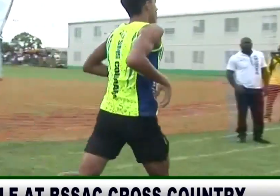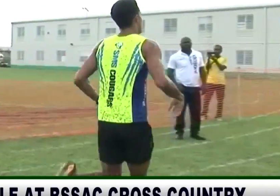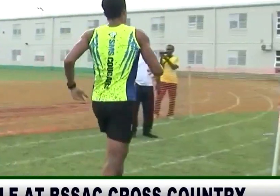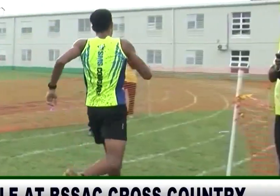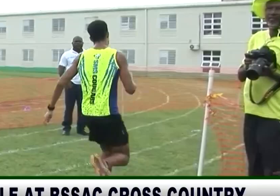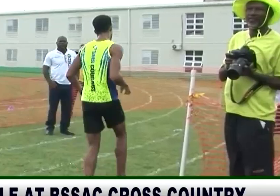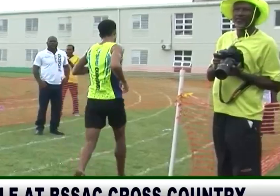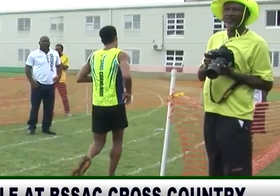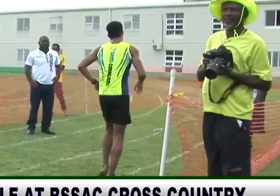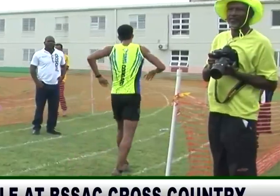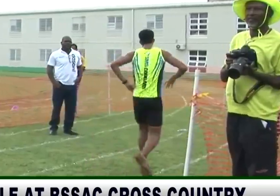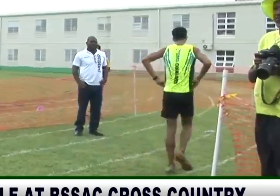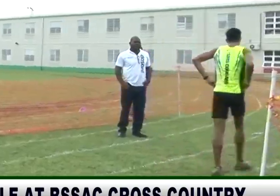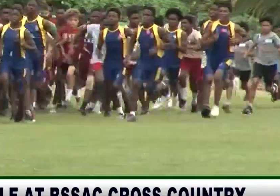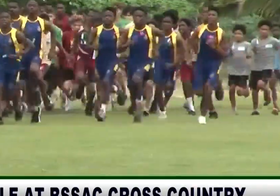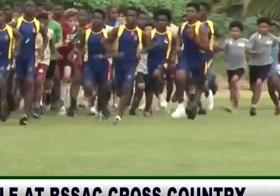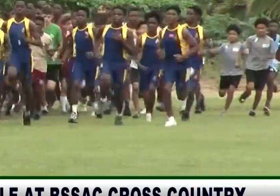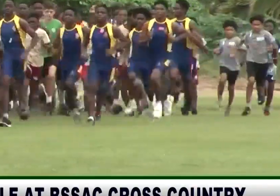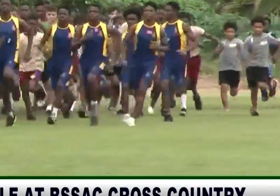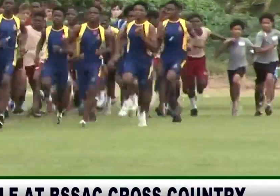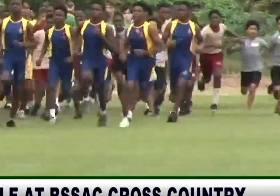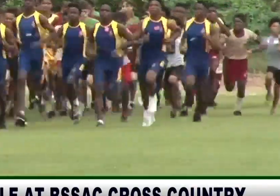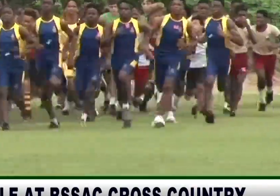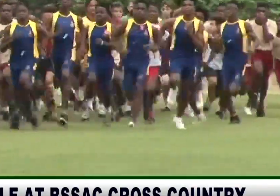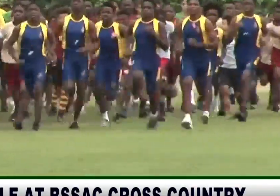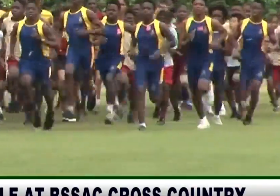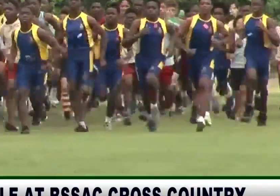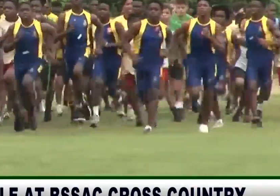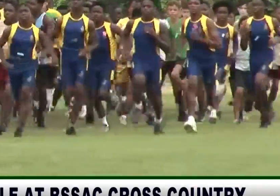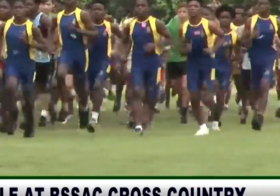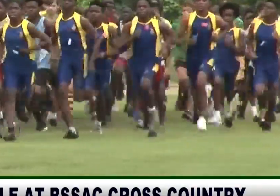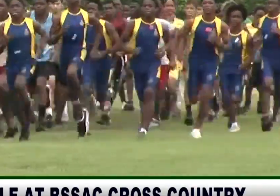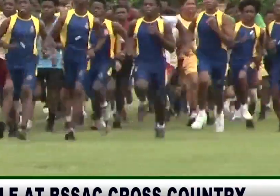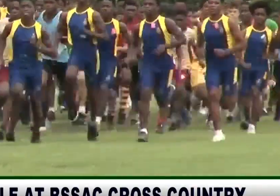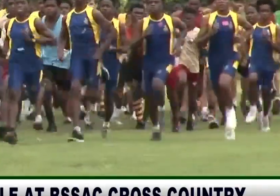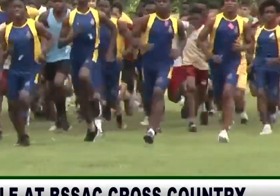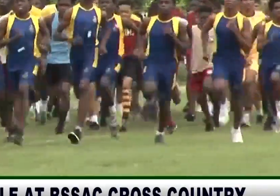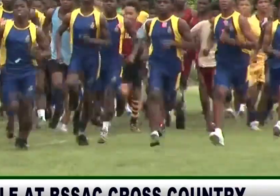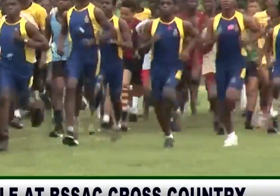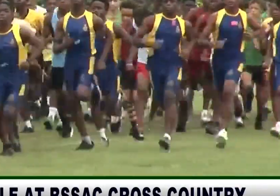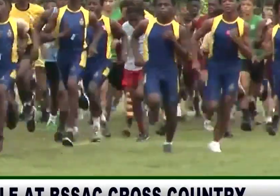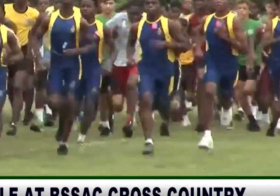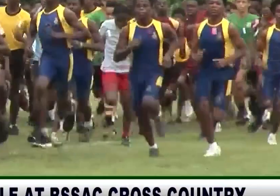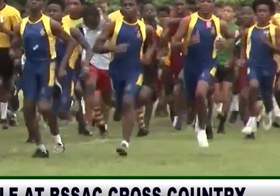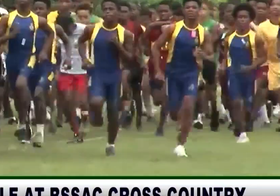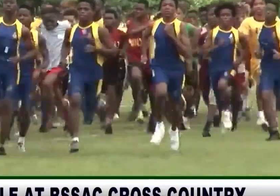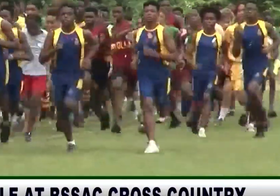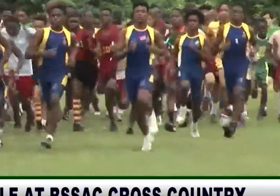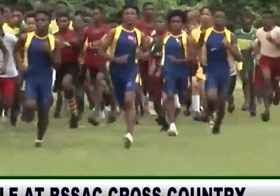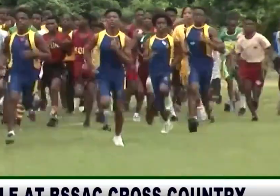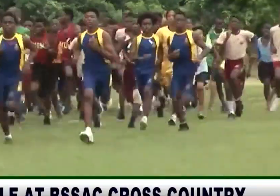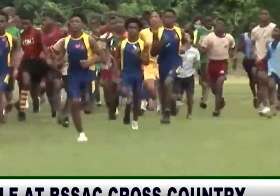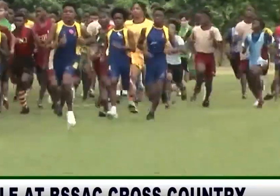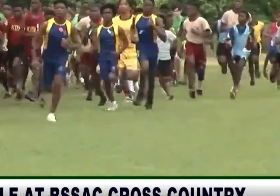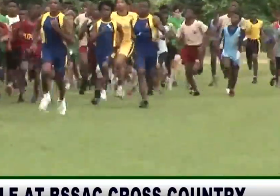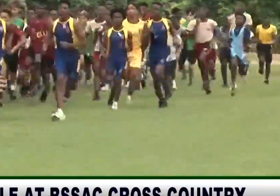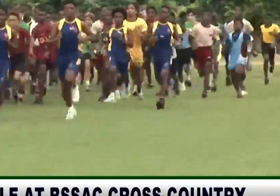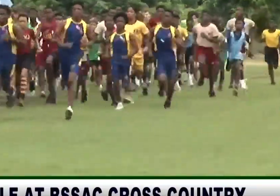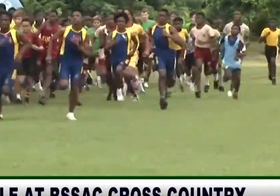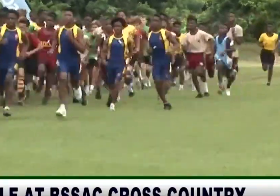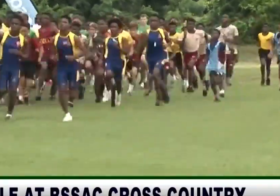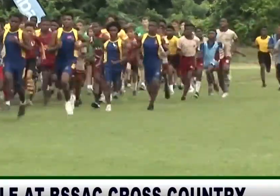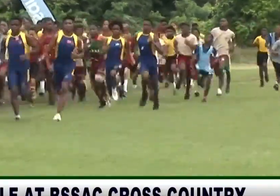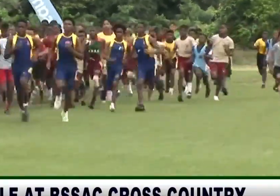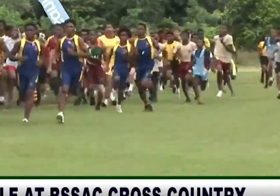of Cojun-Parry's Kamari Johnson. The under-15 boys were up next. Like the under-20 boys, it's a packed field for this